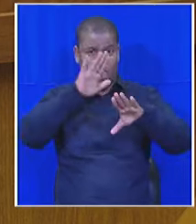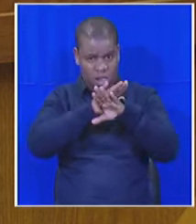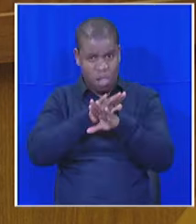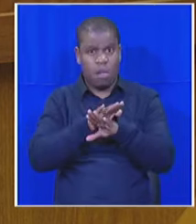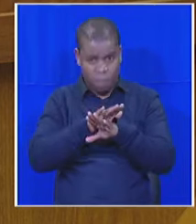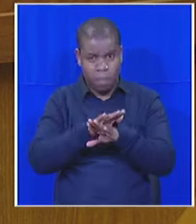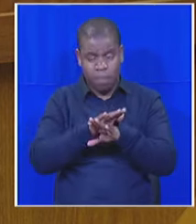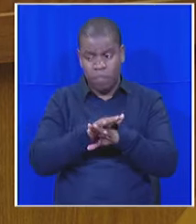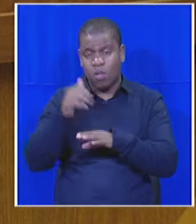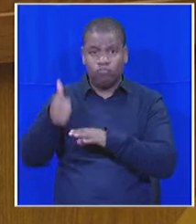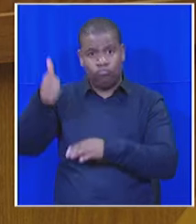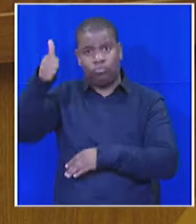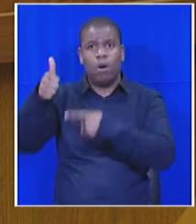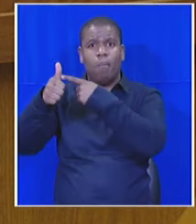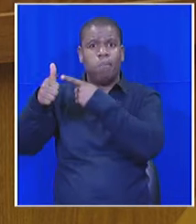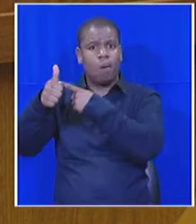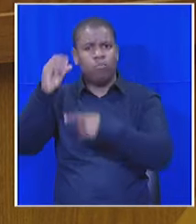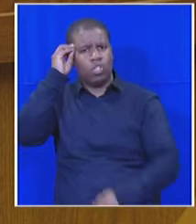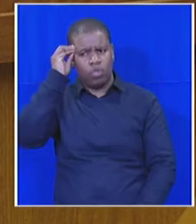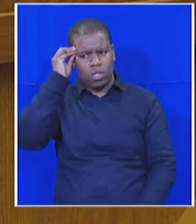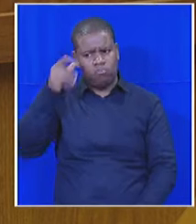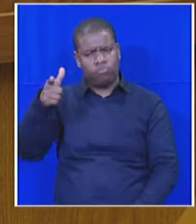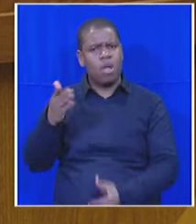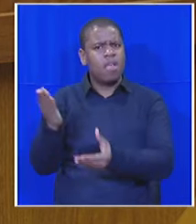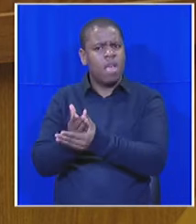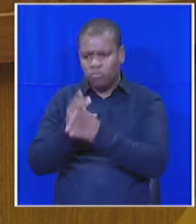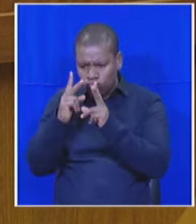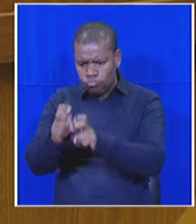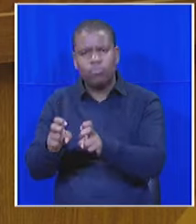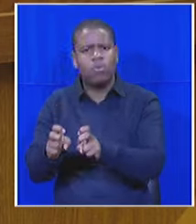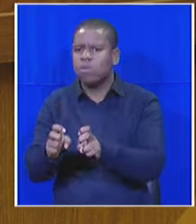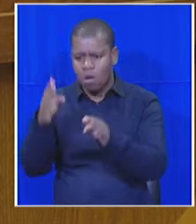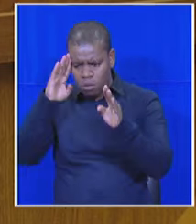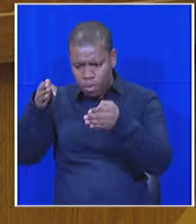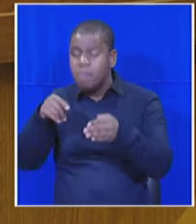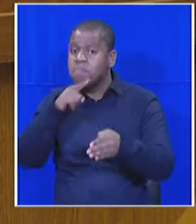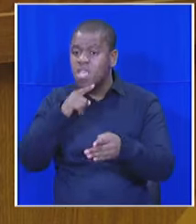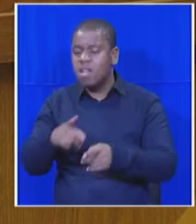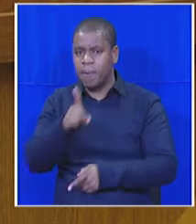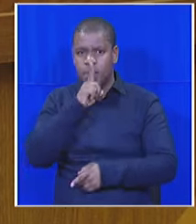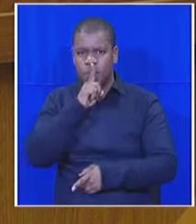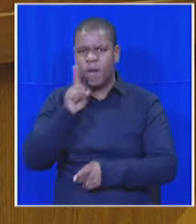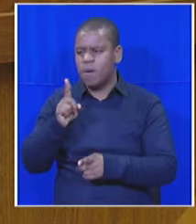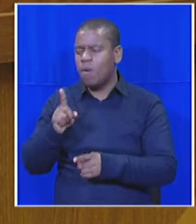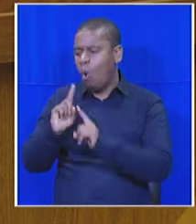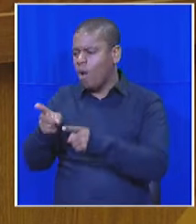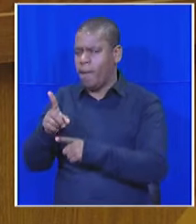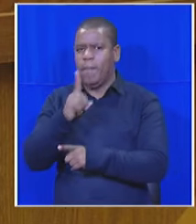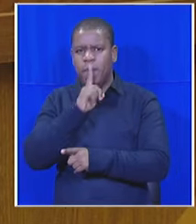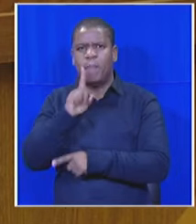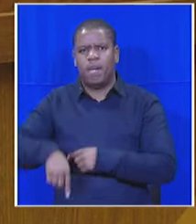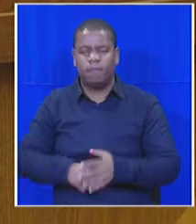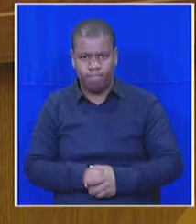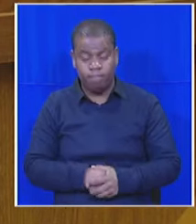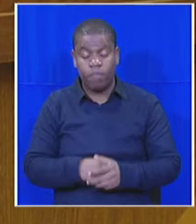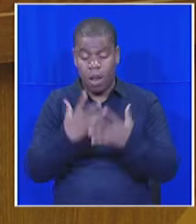the head of the police there was not interested in that case being investigated. So they've been suppressed. And so we say, we need this